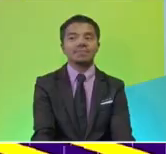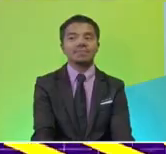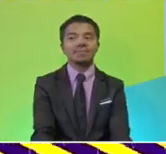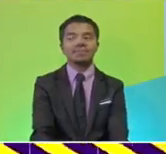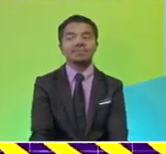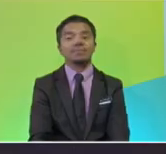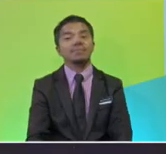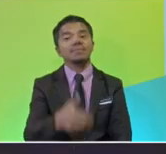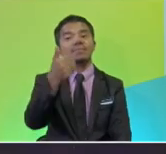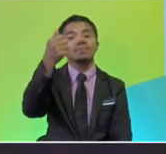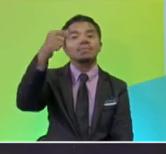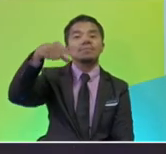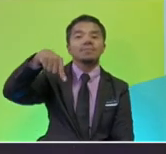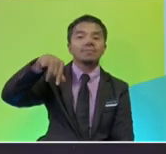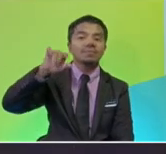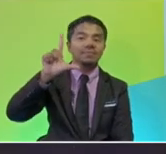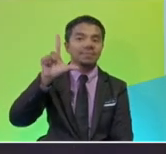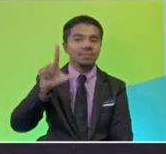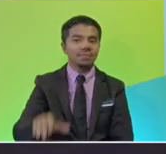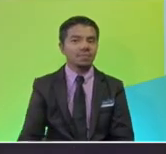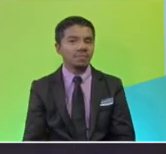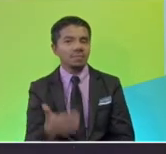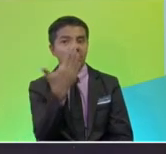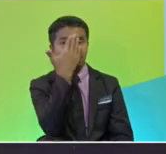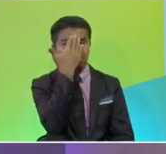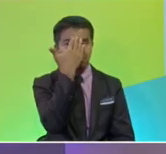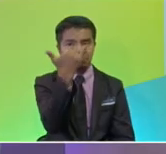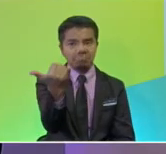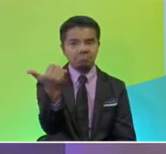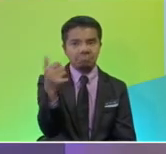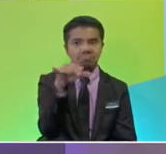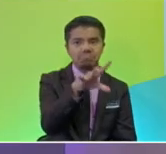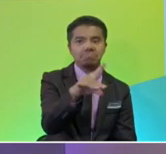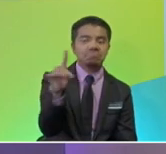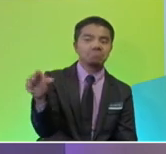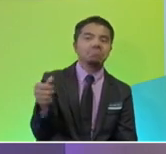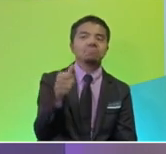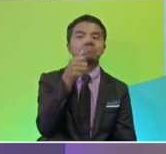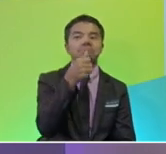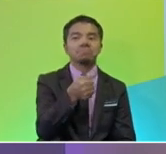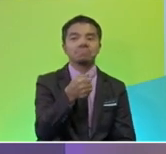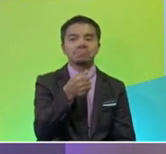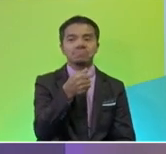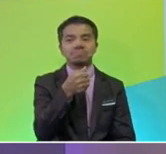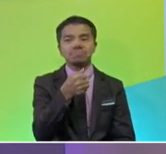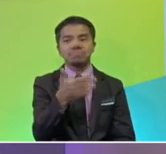Akil. Akil, can you justify your answer? Why mpira wa mikono? Why not kandanda?